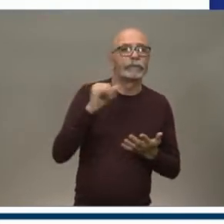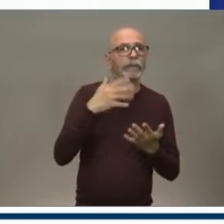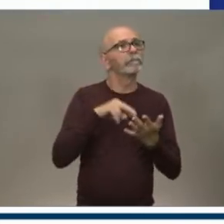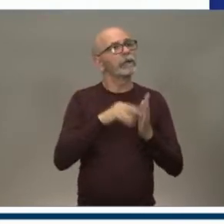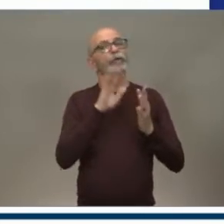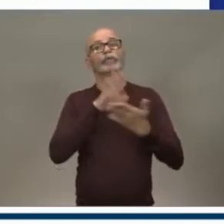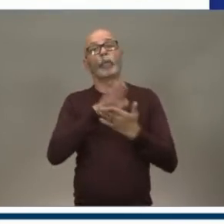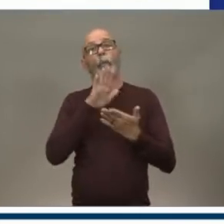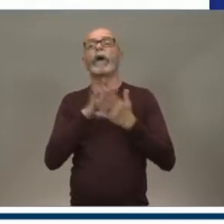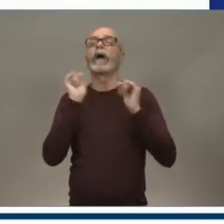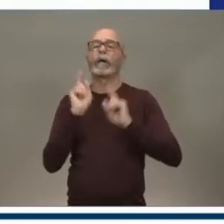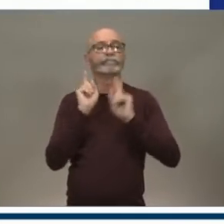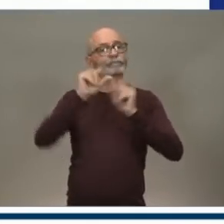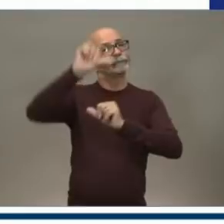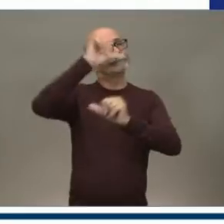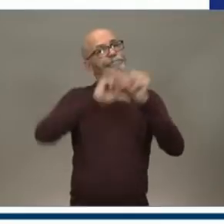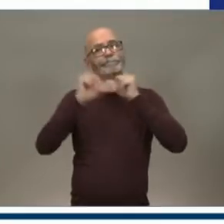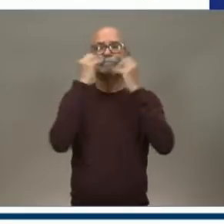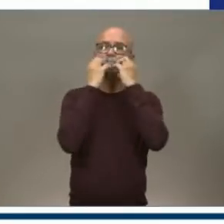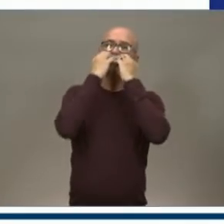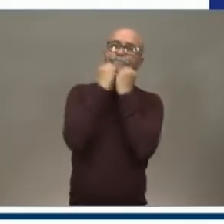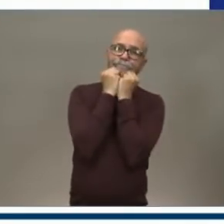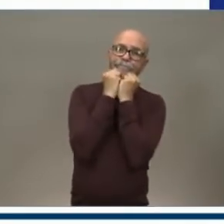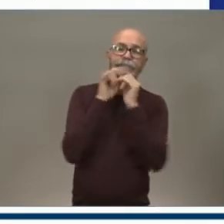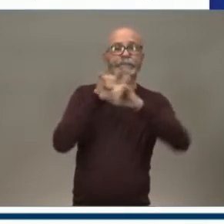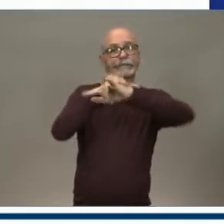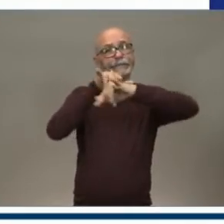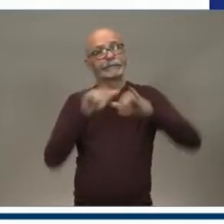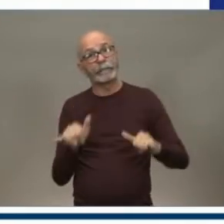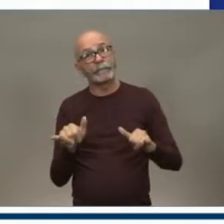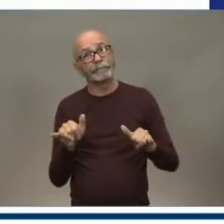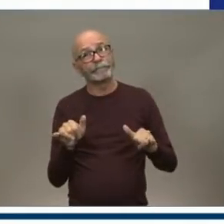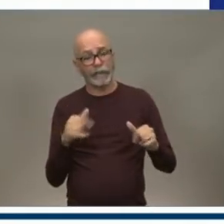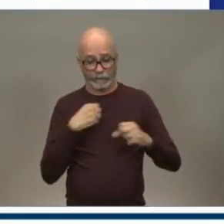And at the same time, making sure we protect their health.